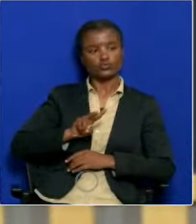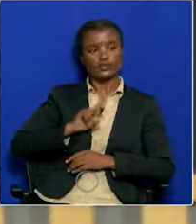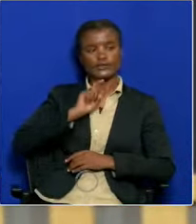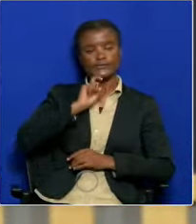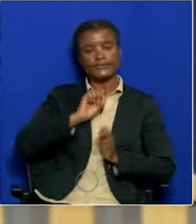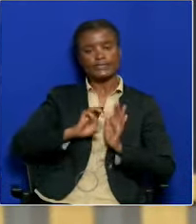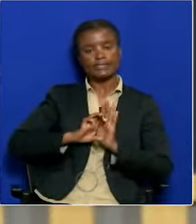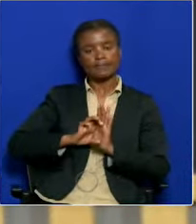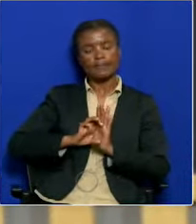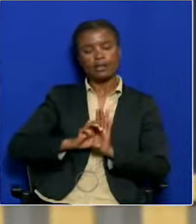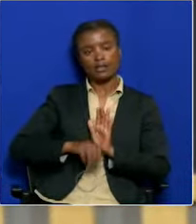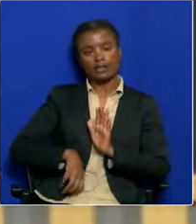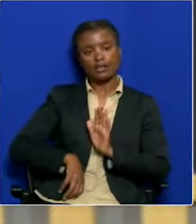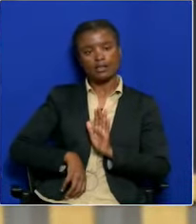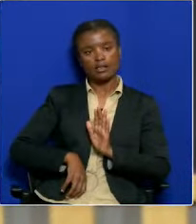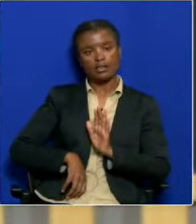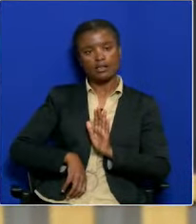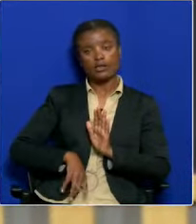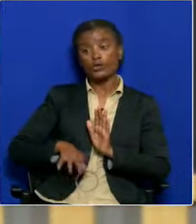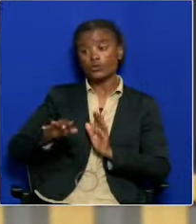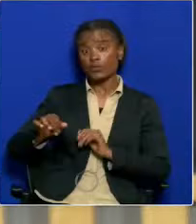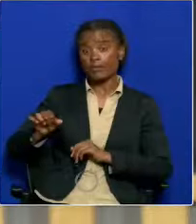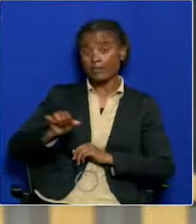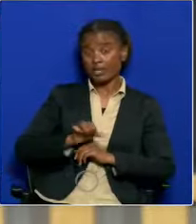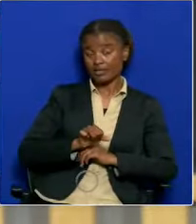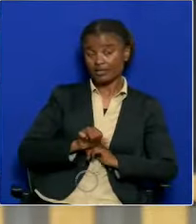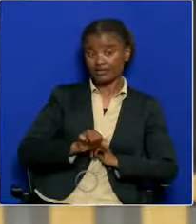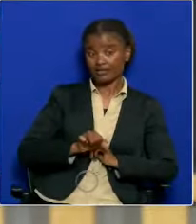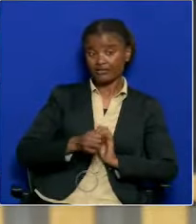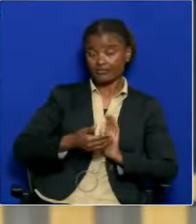and engage with it, or? And here's